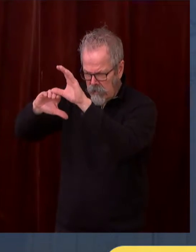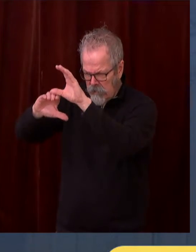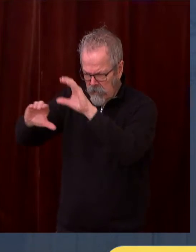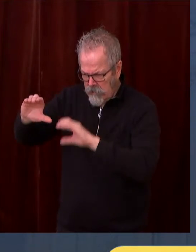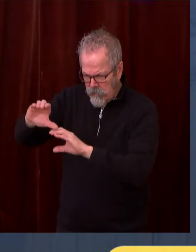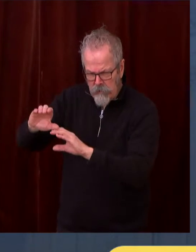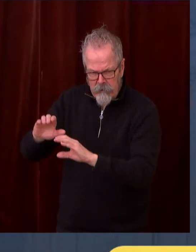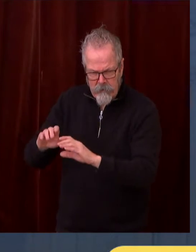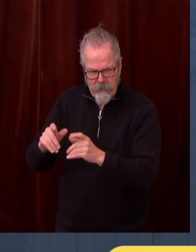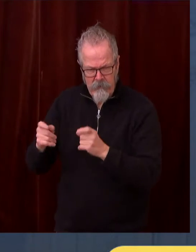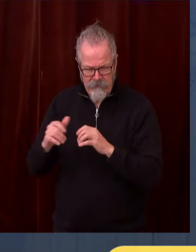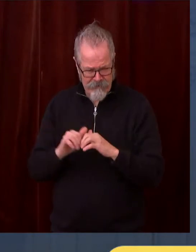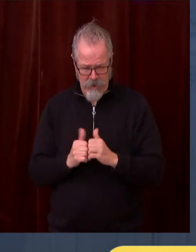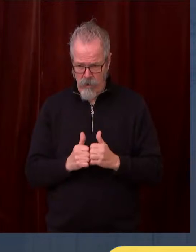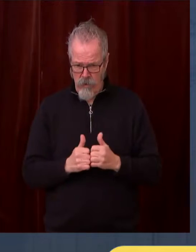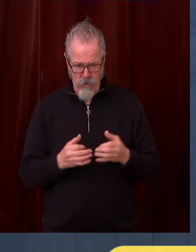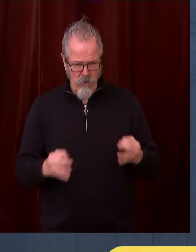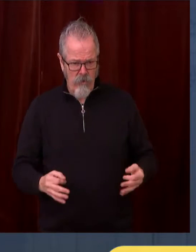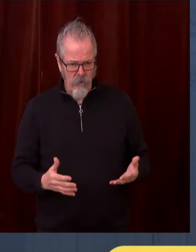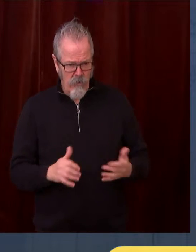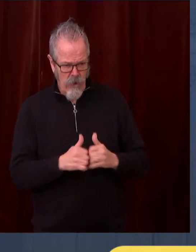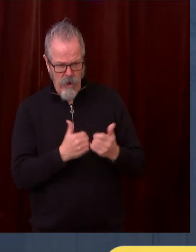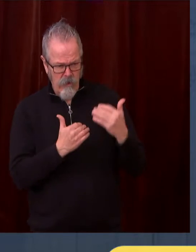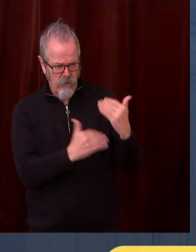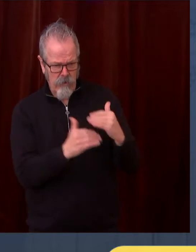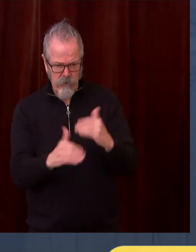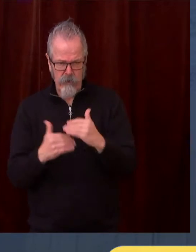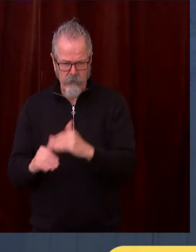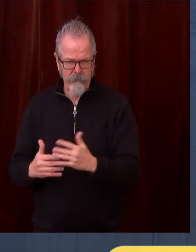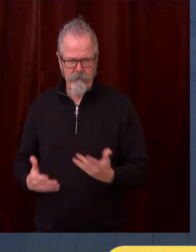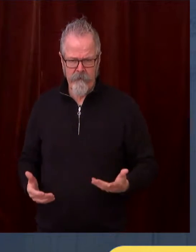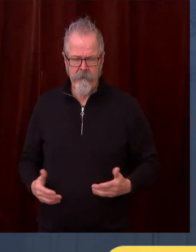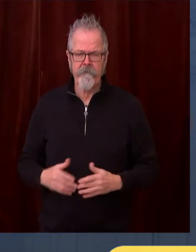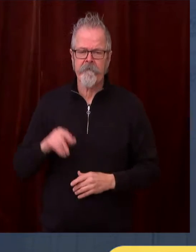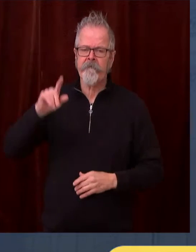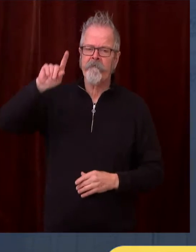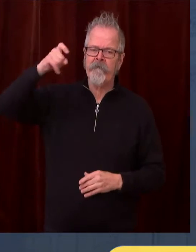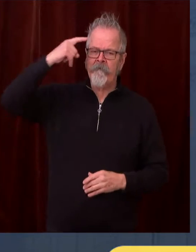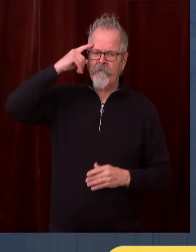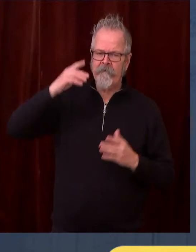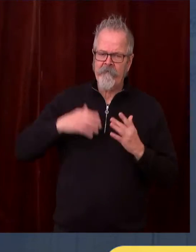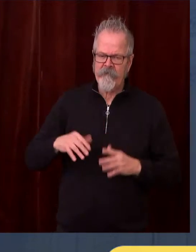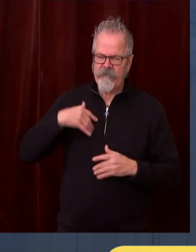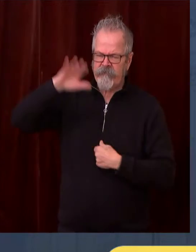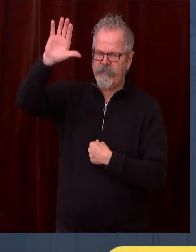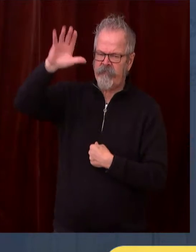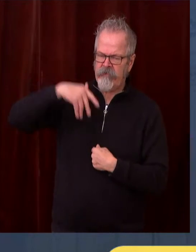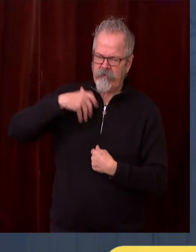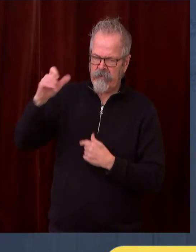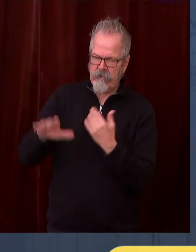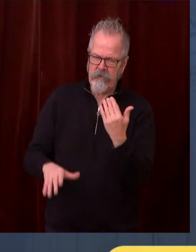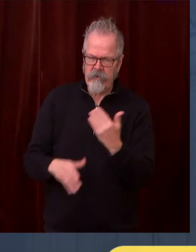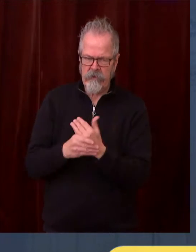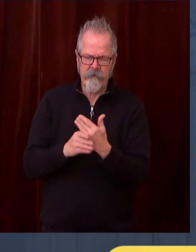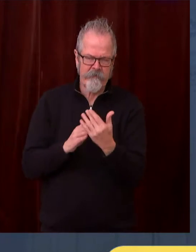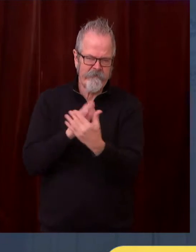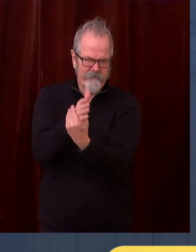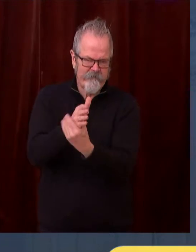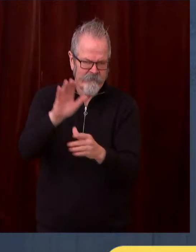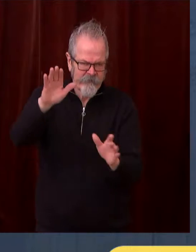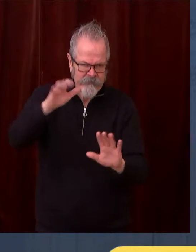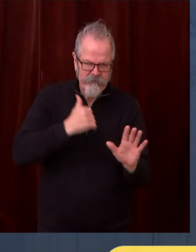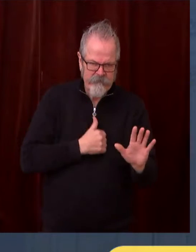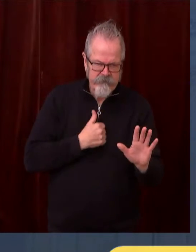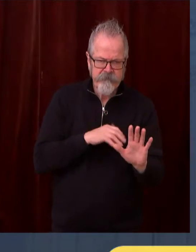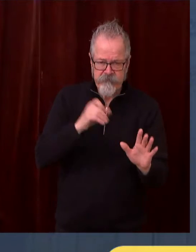we are doing is having the medical organizations identify those who are really at the highest risk. These are people who do intubations, who work